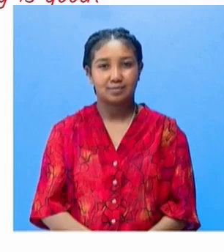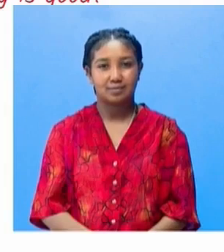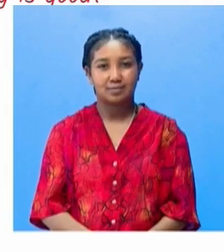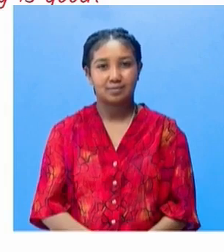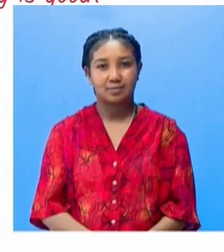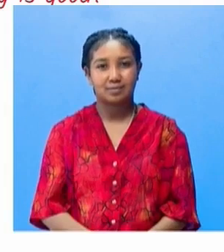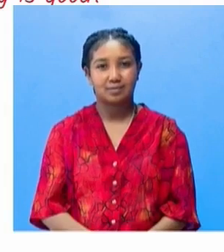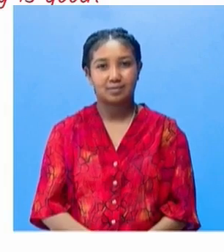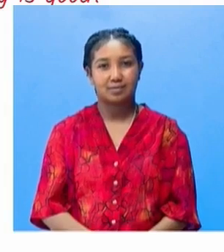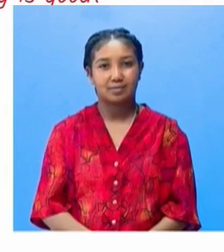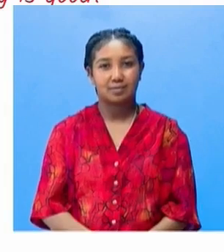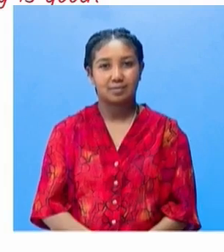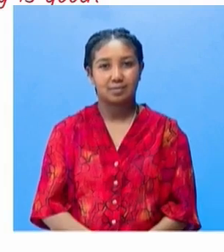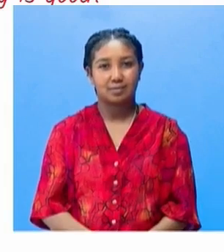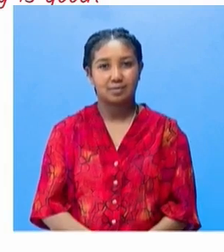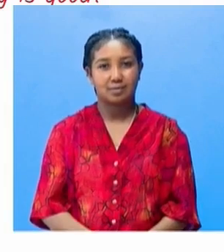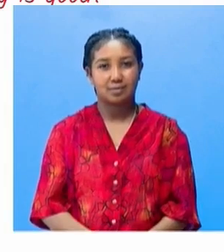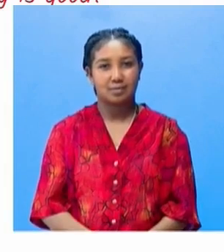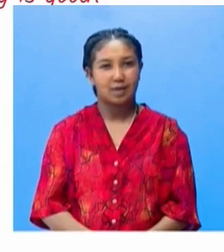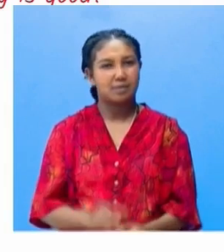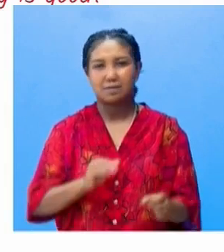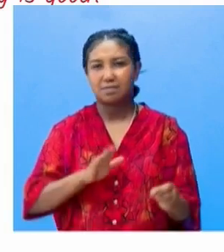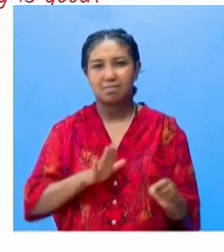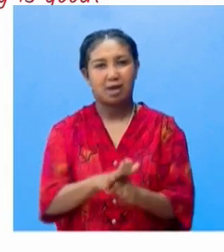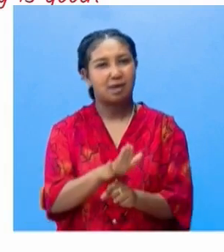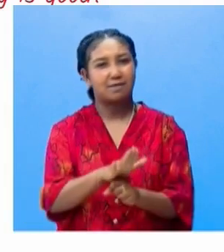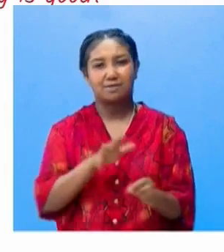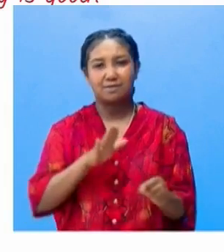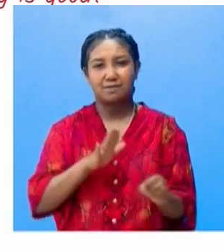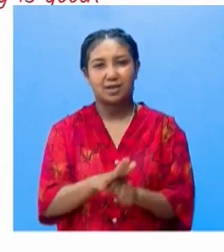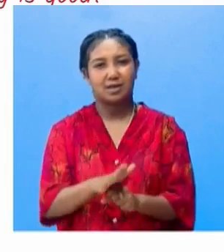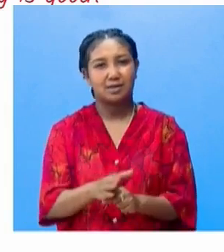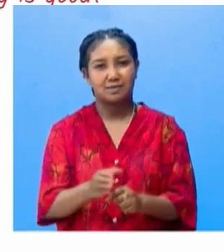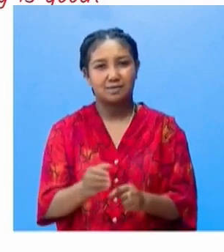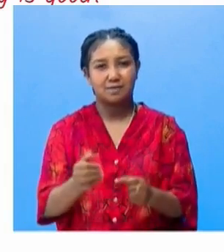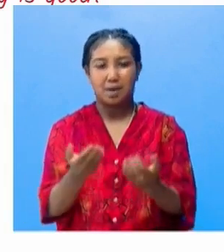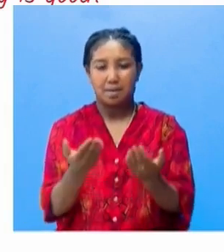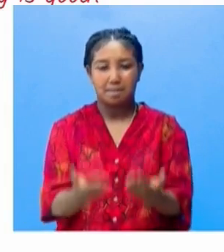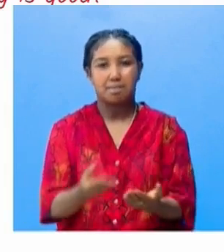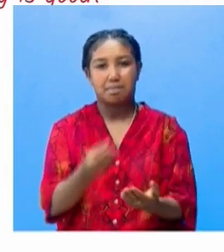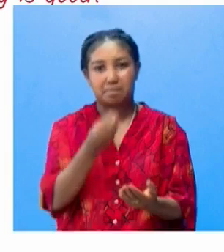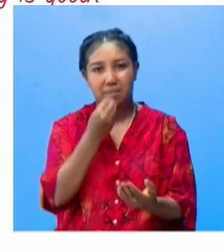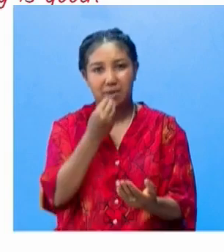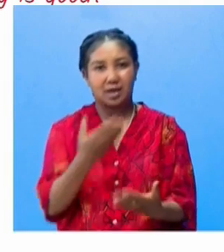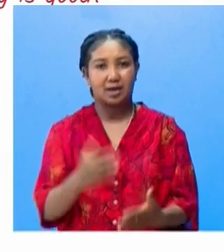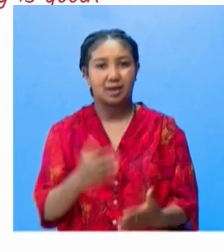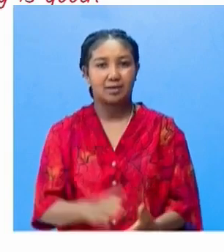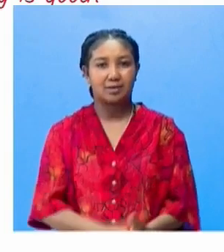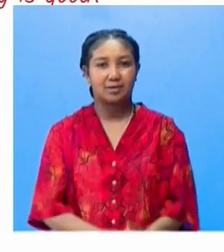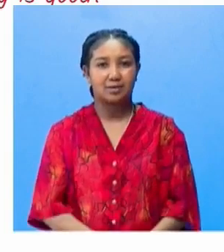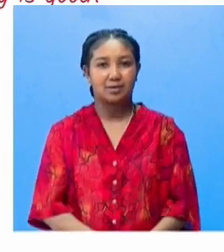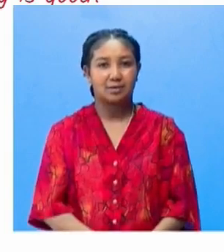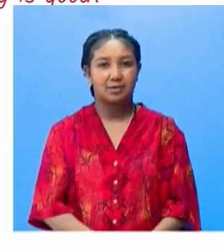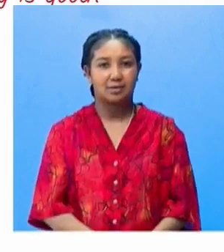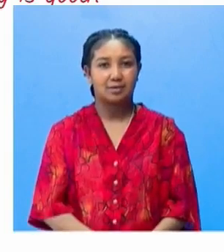yes, yes, enough plate and enough for